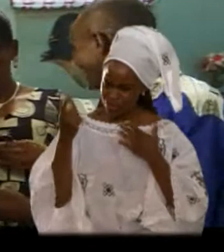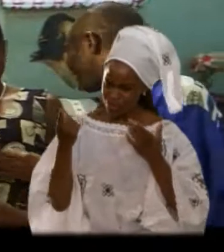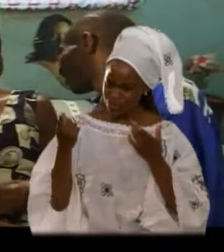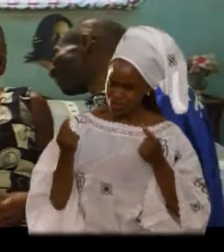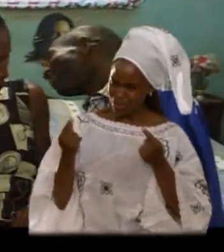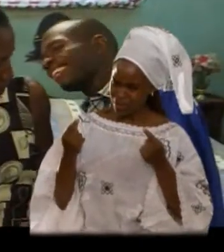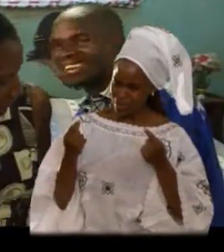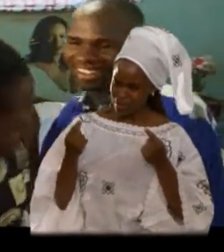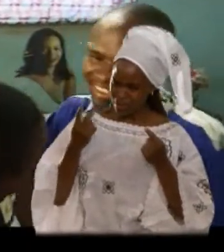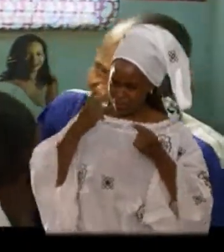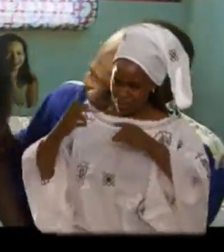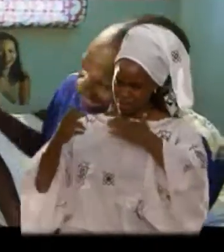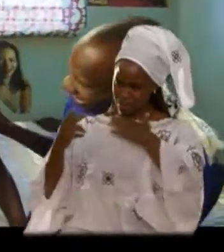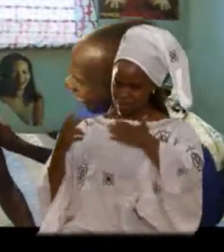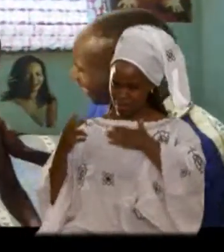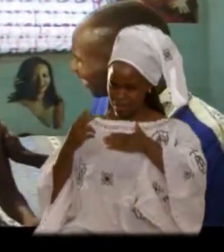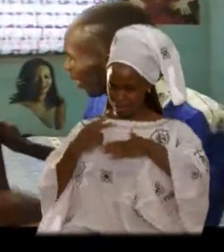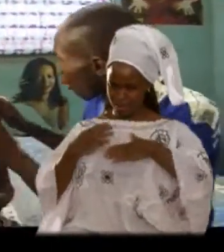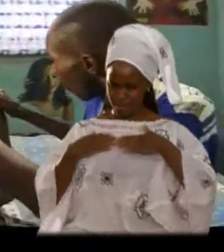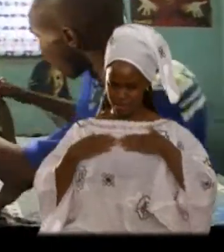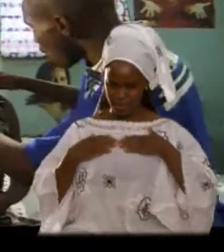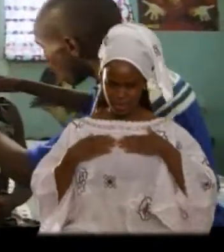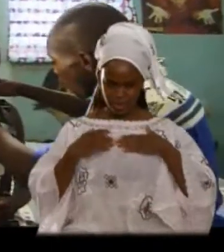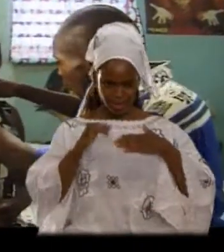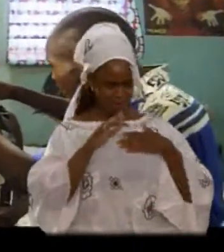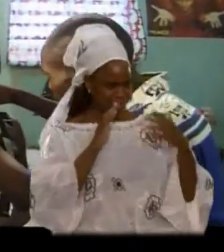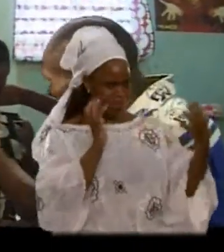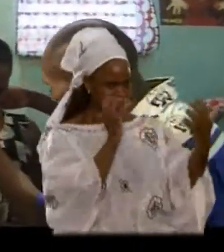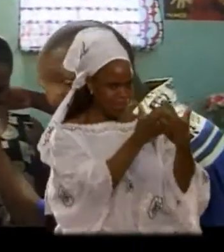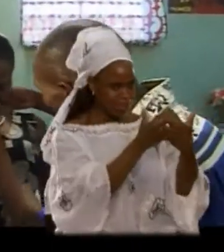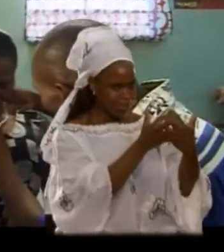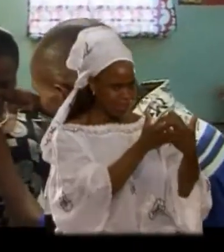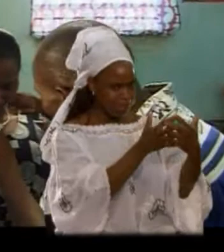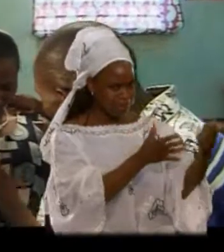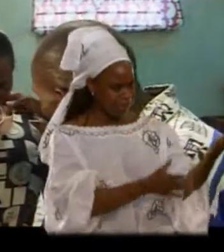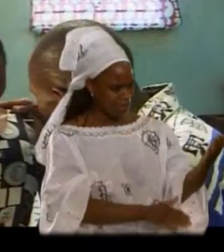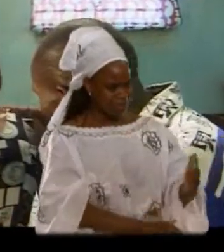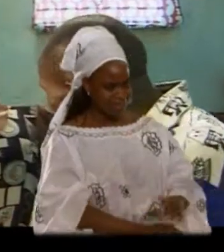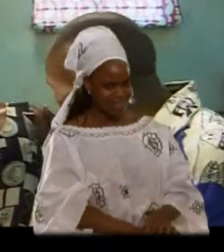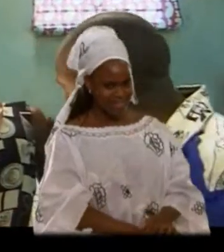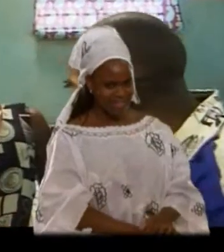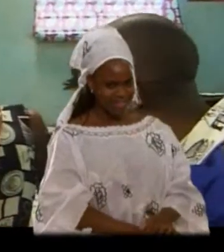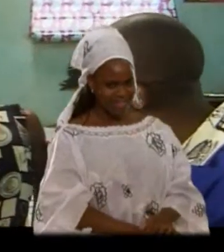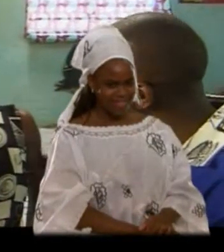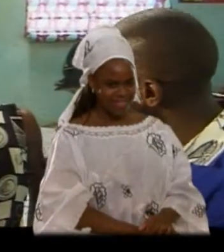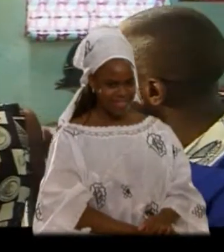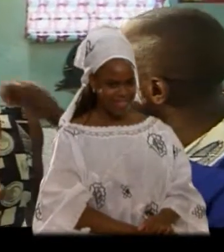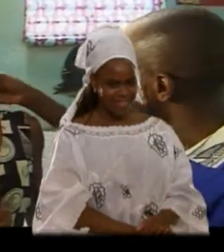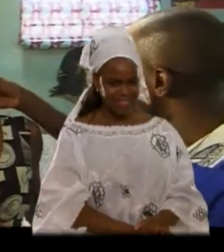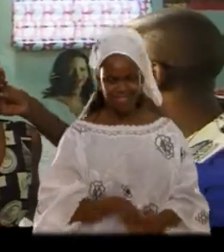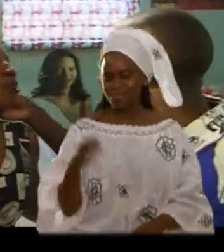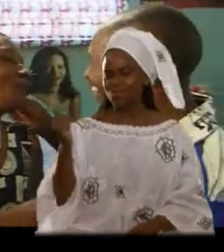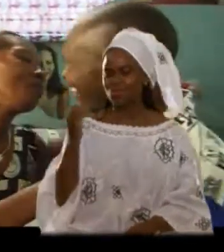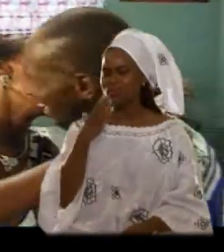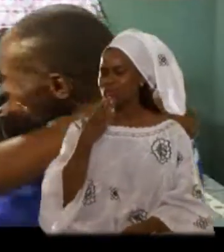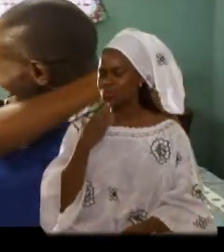Hey, Aliu, what do you think you're doing? Look. Oh, it really suits you. Wow.